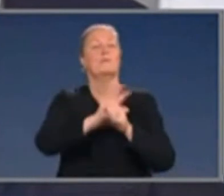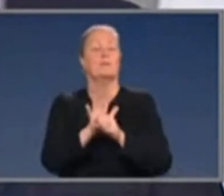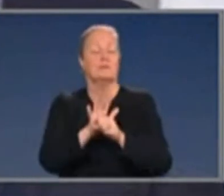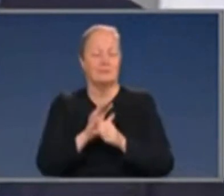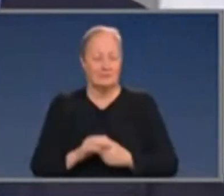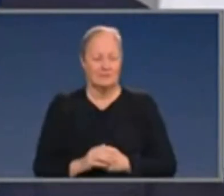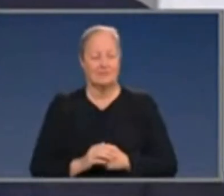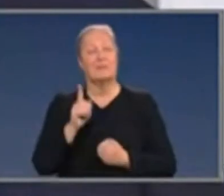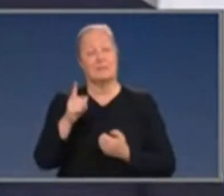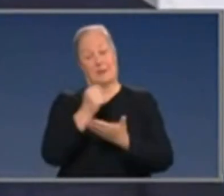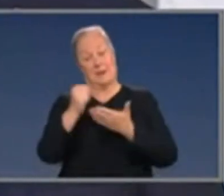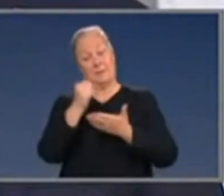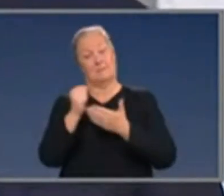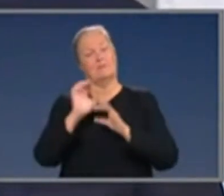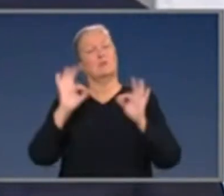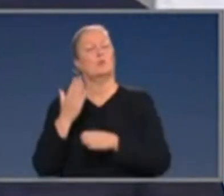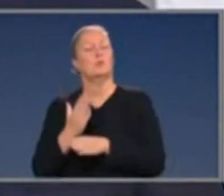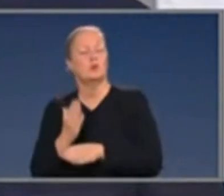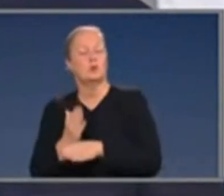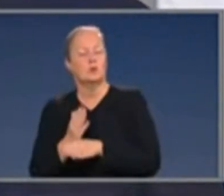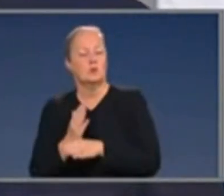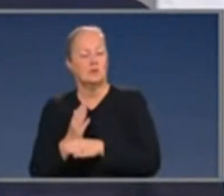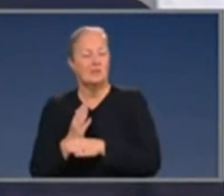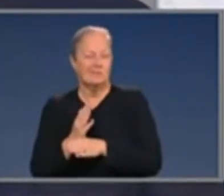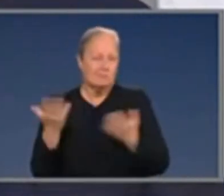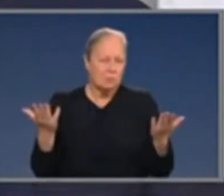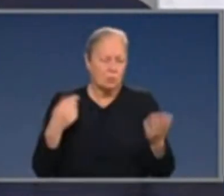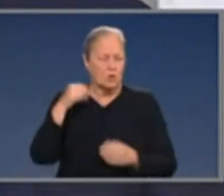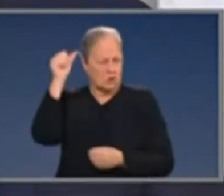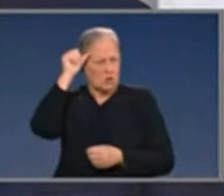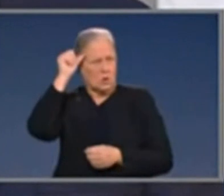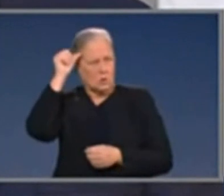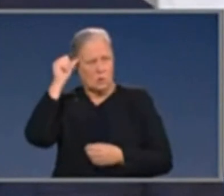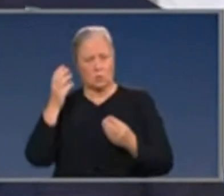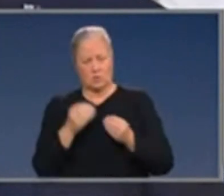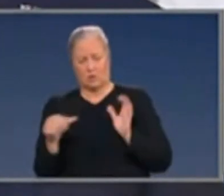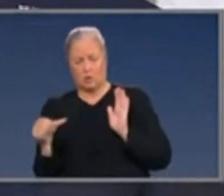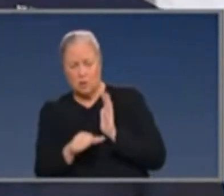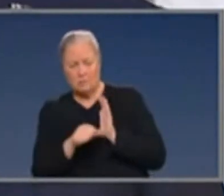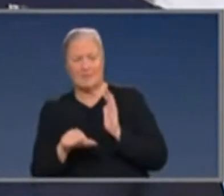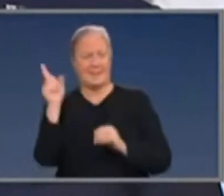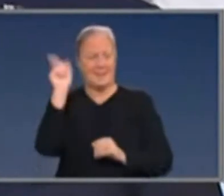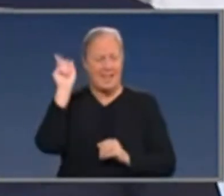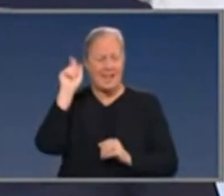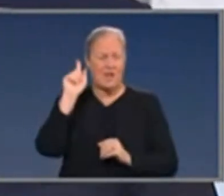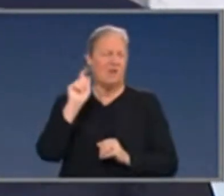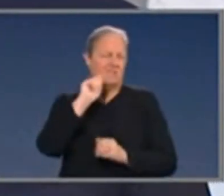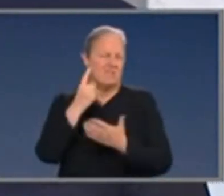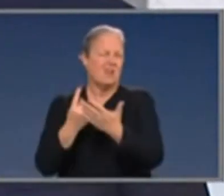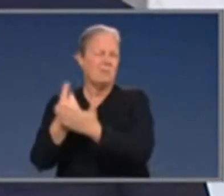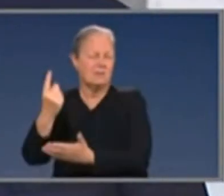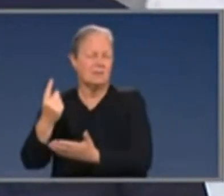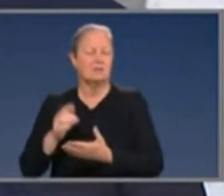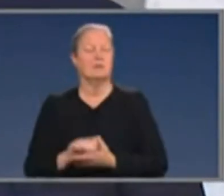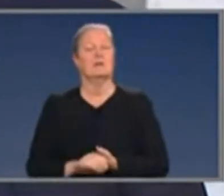rate understates the amount of unemployment that we're seeing in our economy at the moment. And what we have occurring